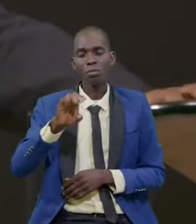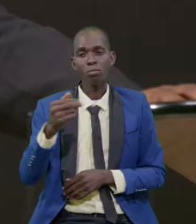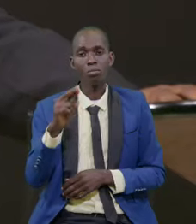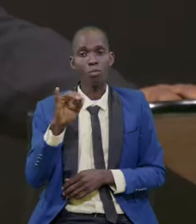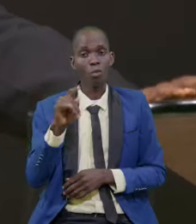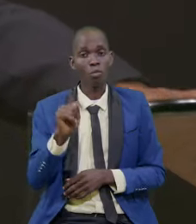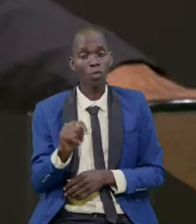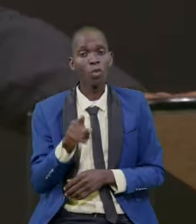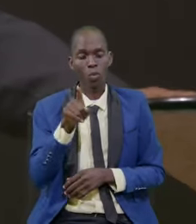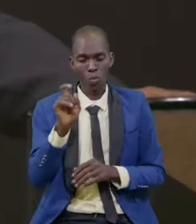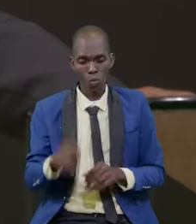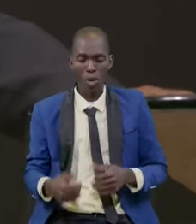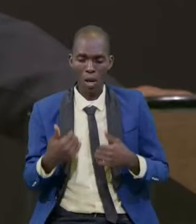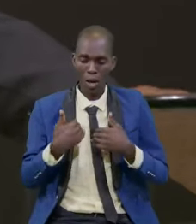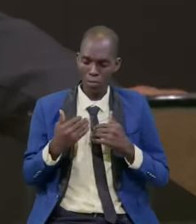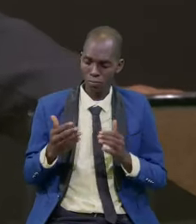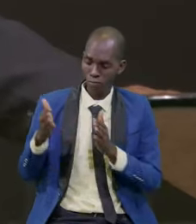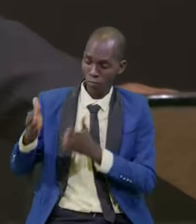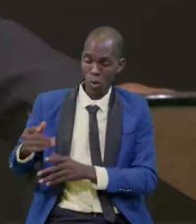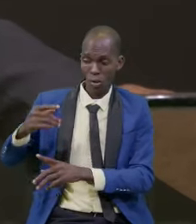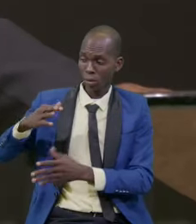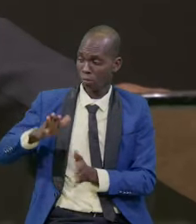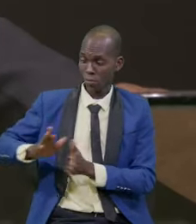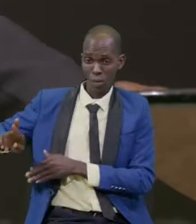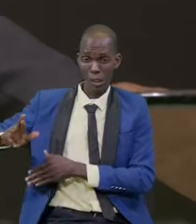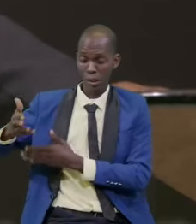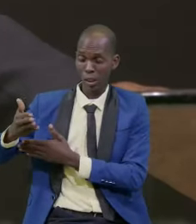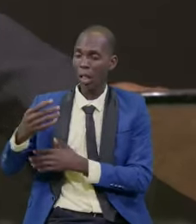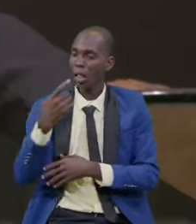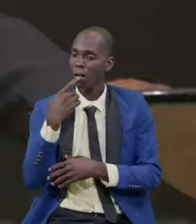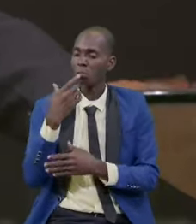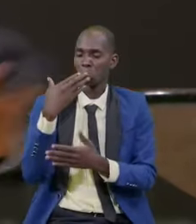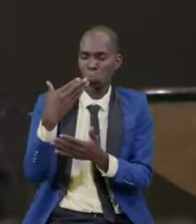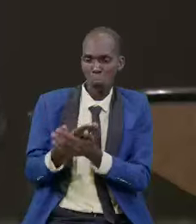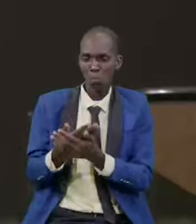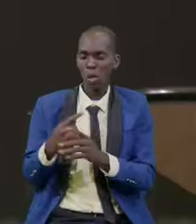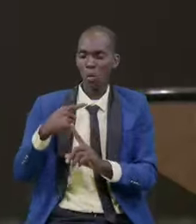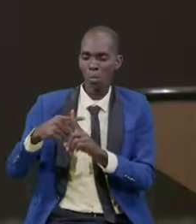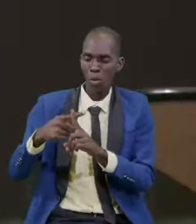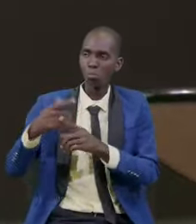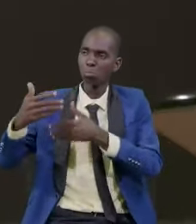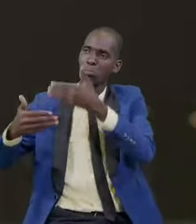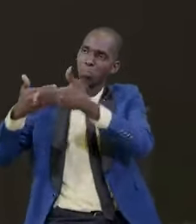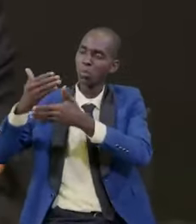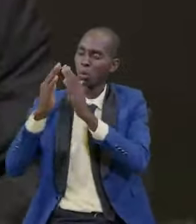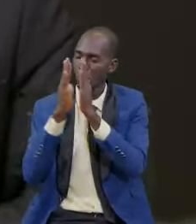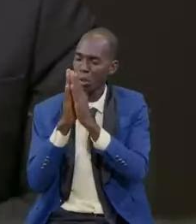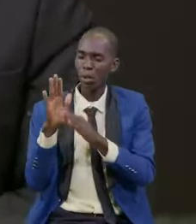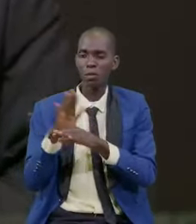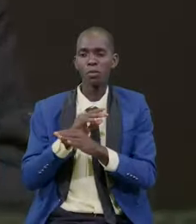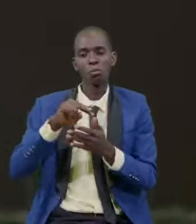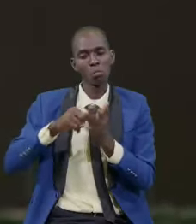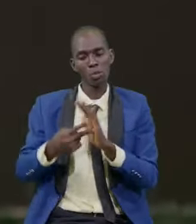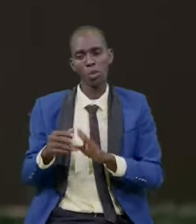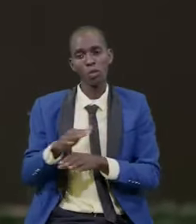the tongue positive, the tongue progressive, the tongue prayerful, and the tongue purposeful. On the other